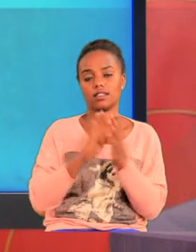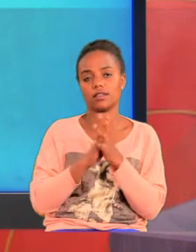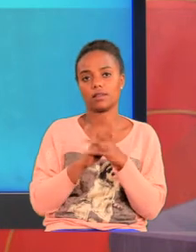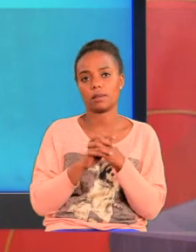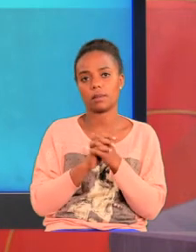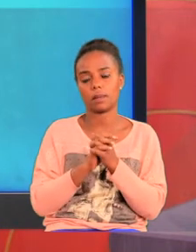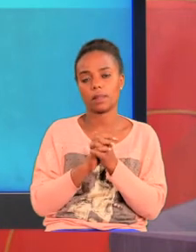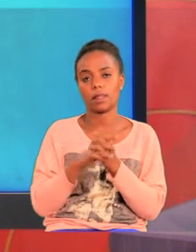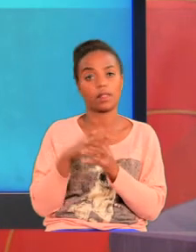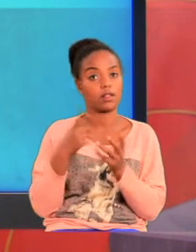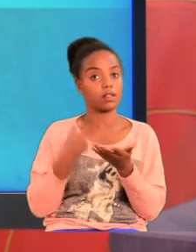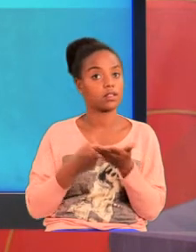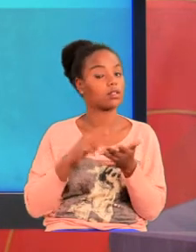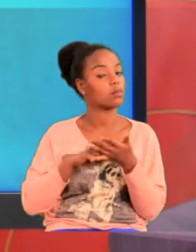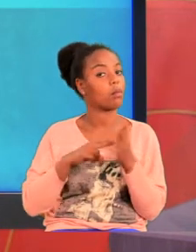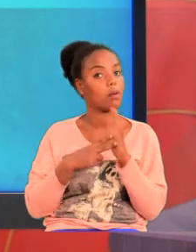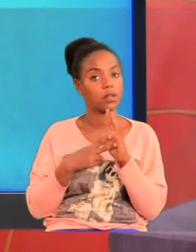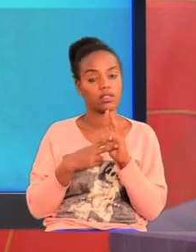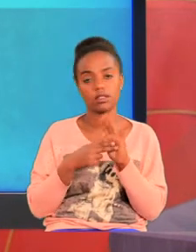This means,